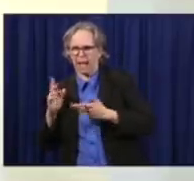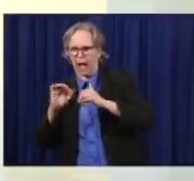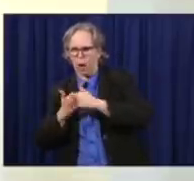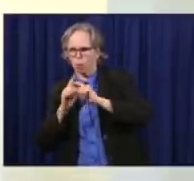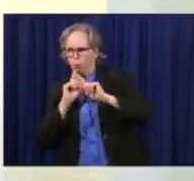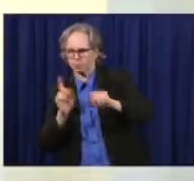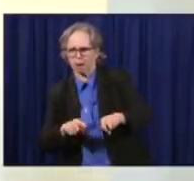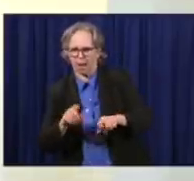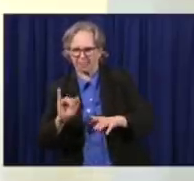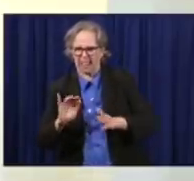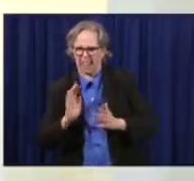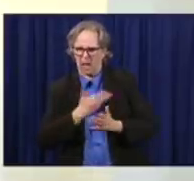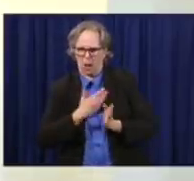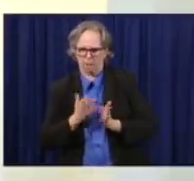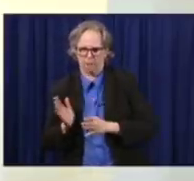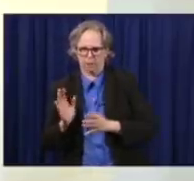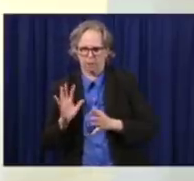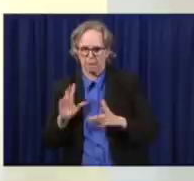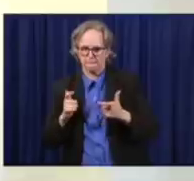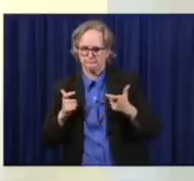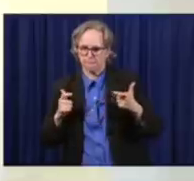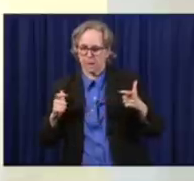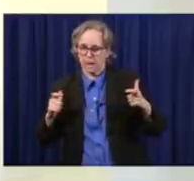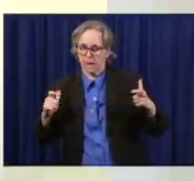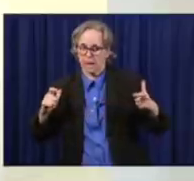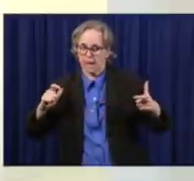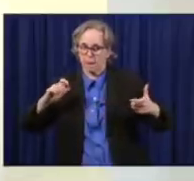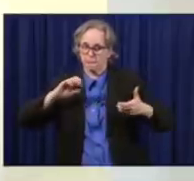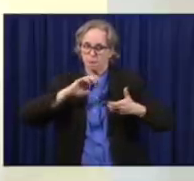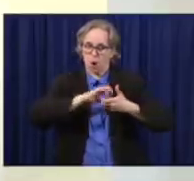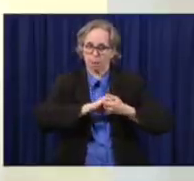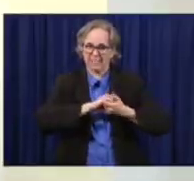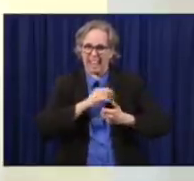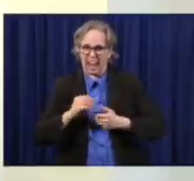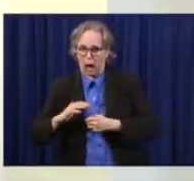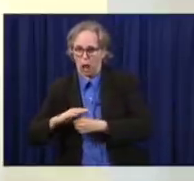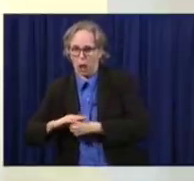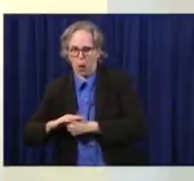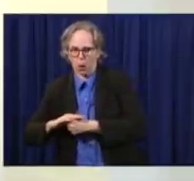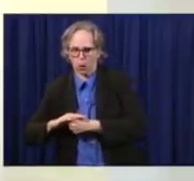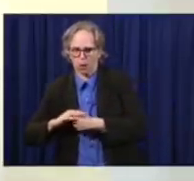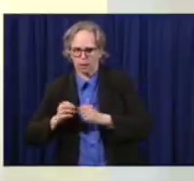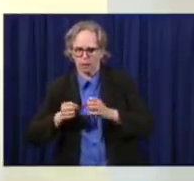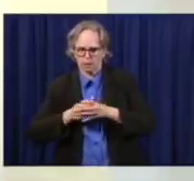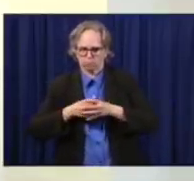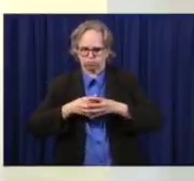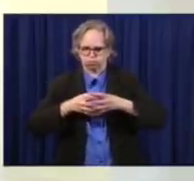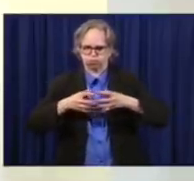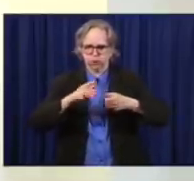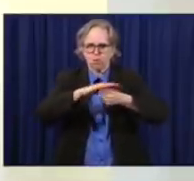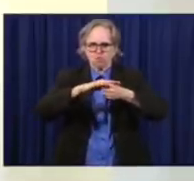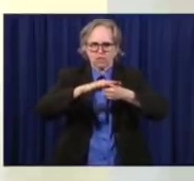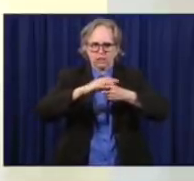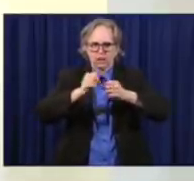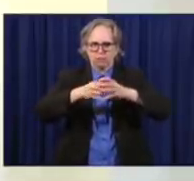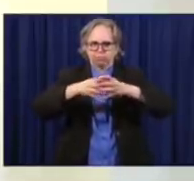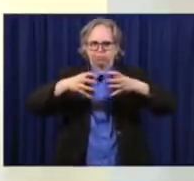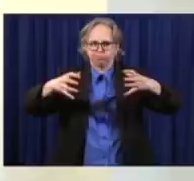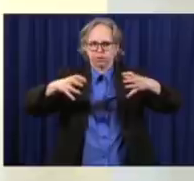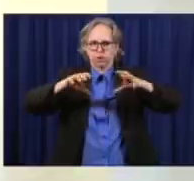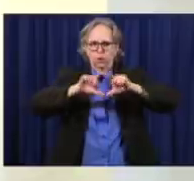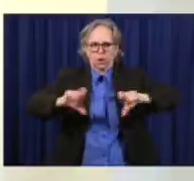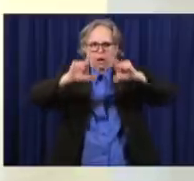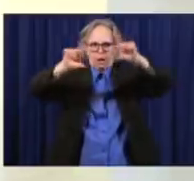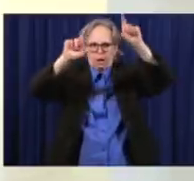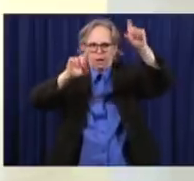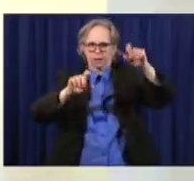this huge partnership at the local levels and then locals with extended regions and zones, which we'll be also explaining